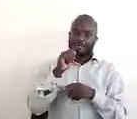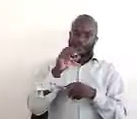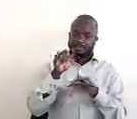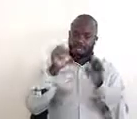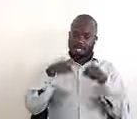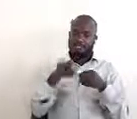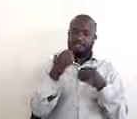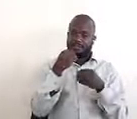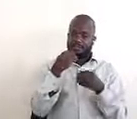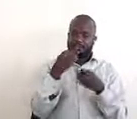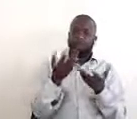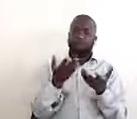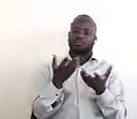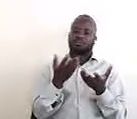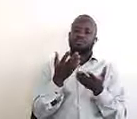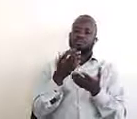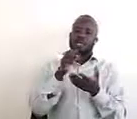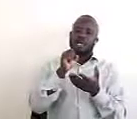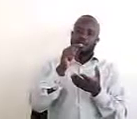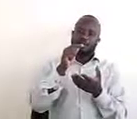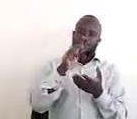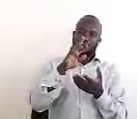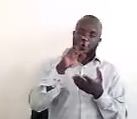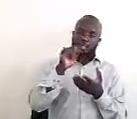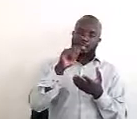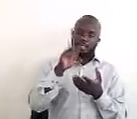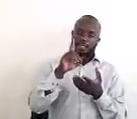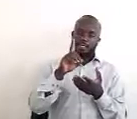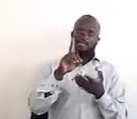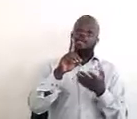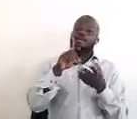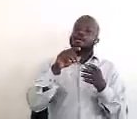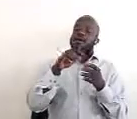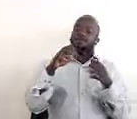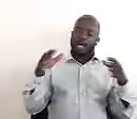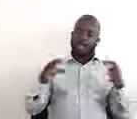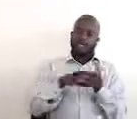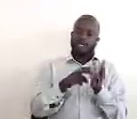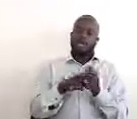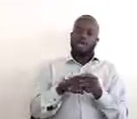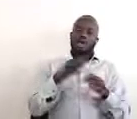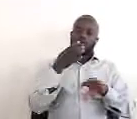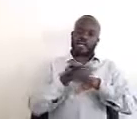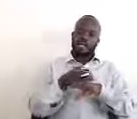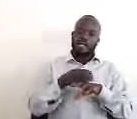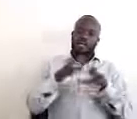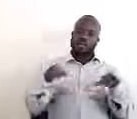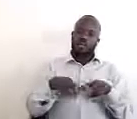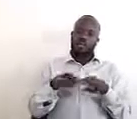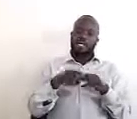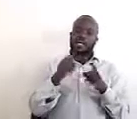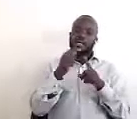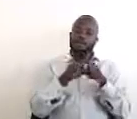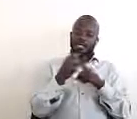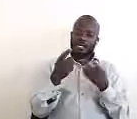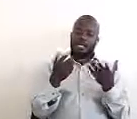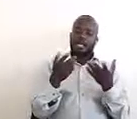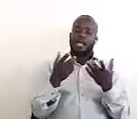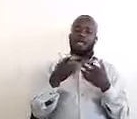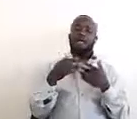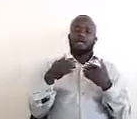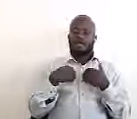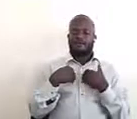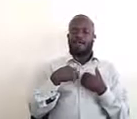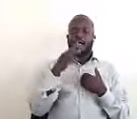different kinds of fat that we can eat. Saturated fats, those are the ones that are solid at room temperature, so butter, fried food,